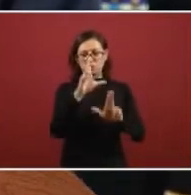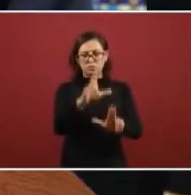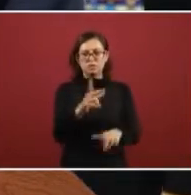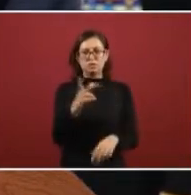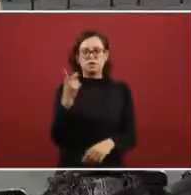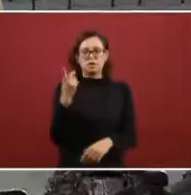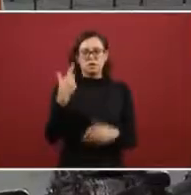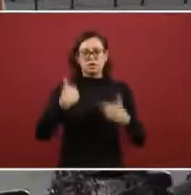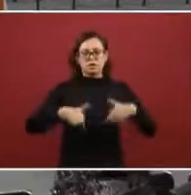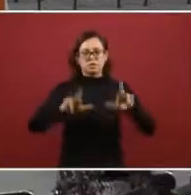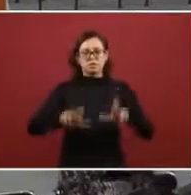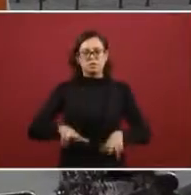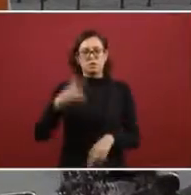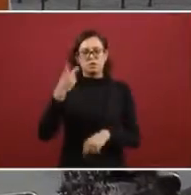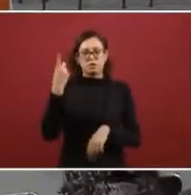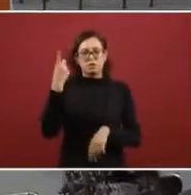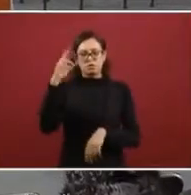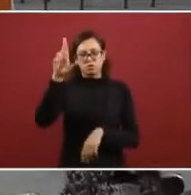that